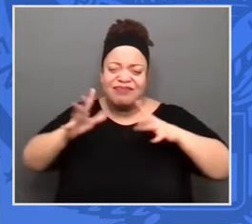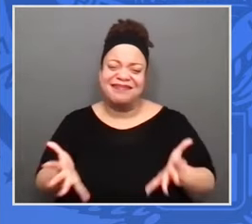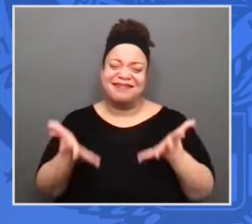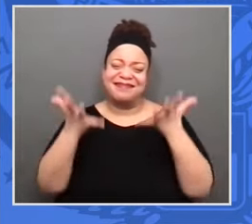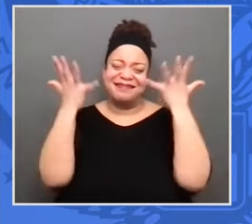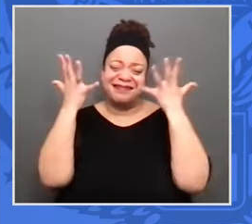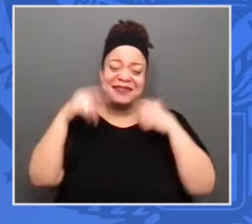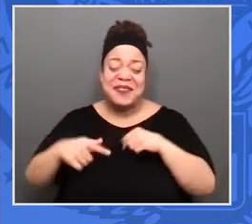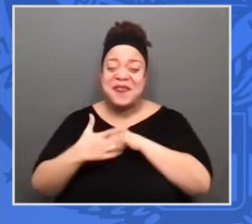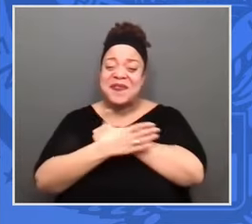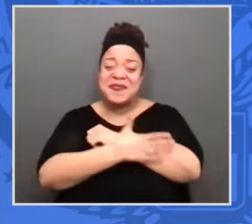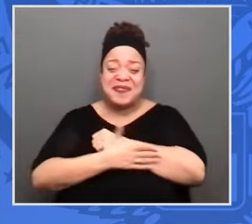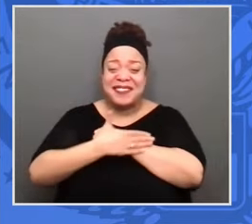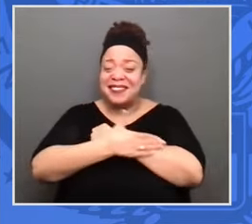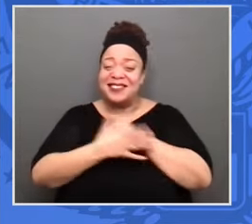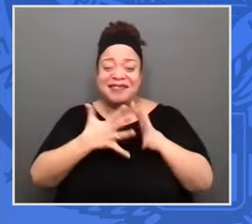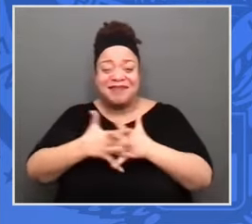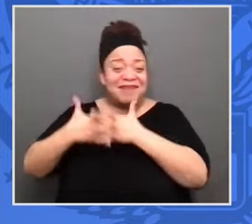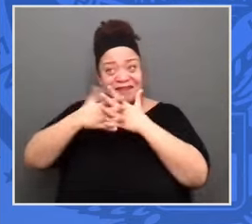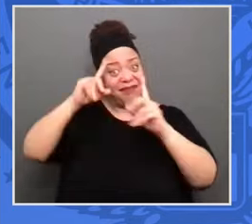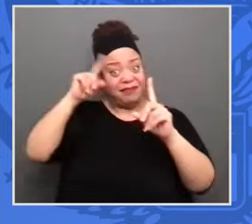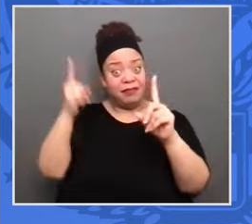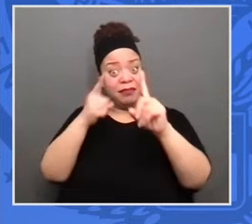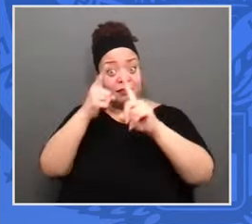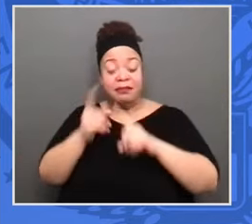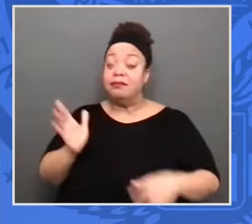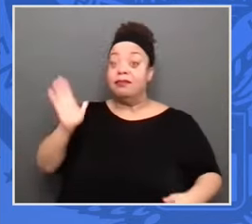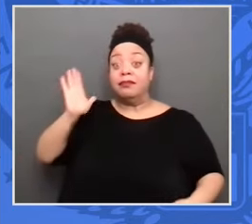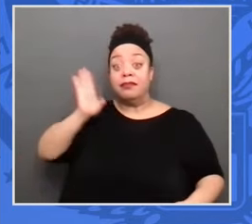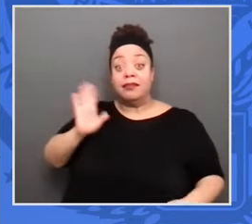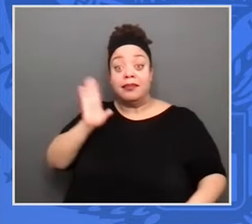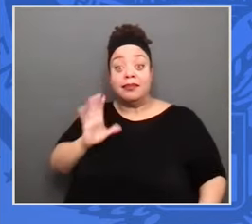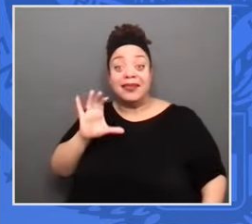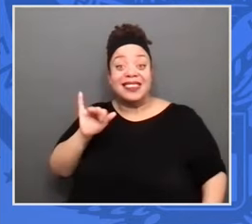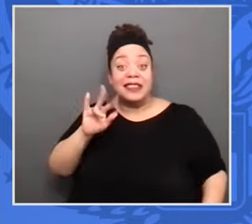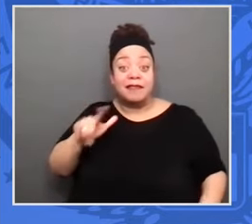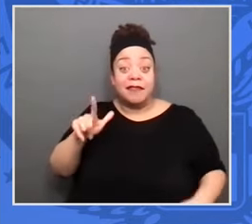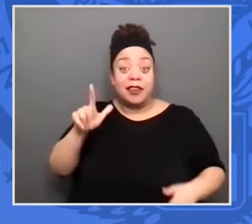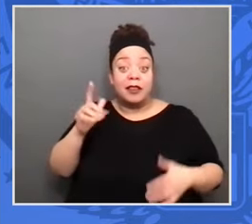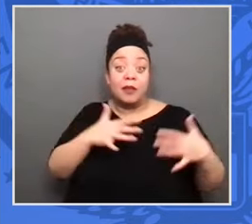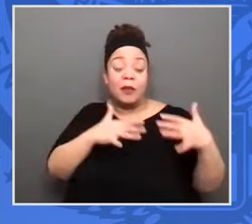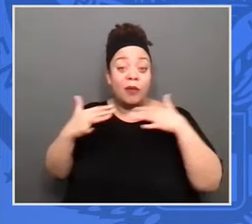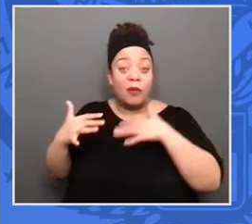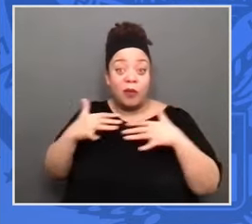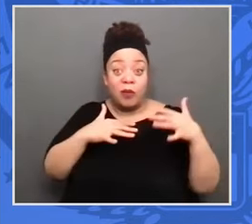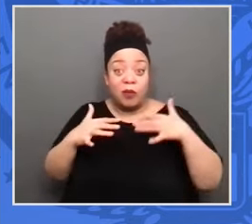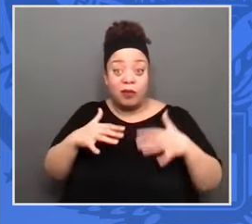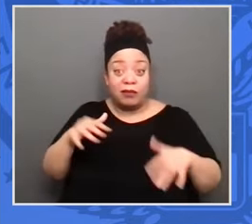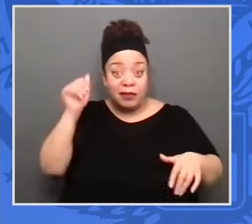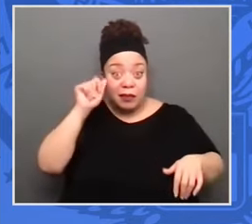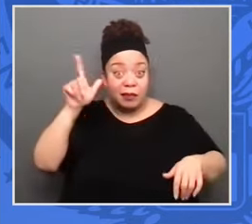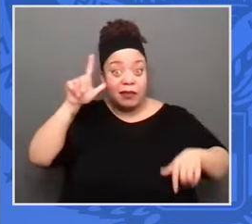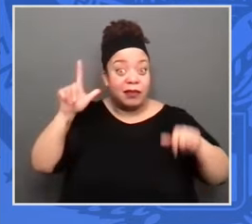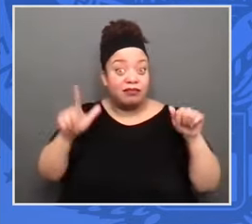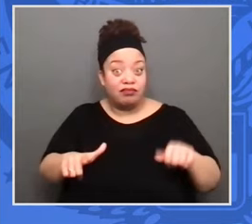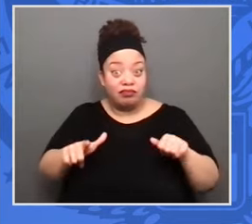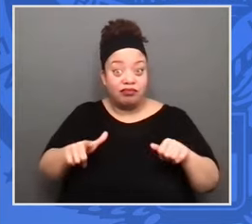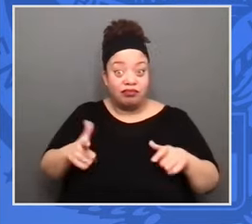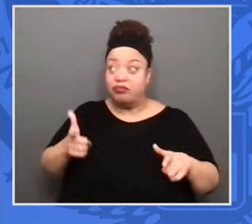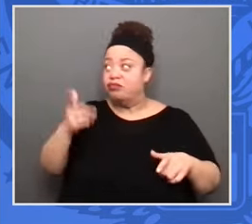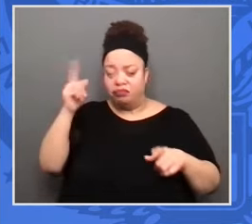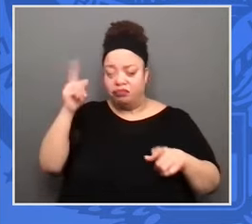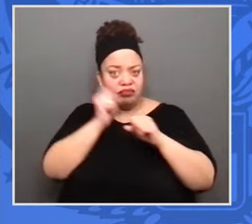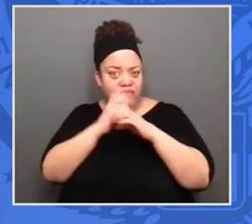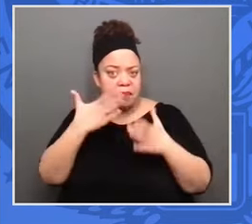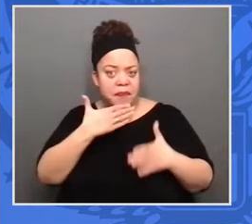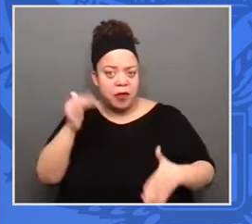War, Abraham Lincoln saw a better future and built it with land-grant colleges and the Transcontinental